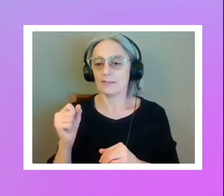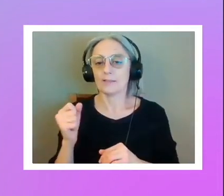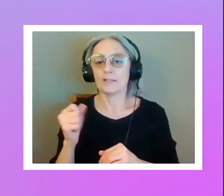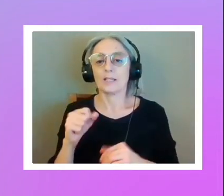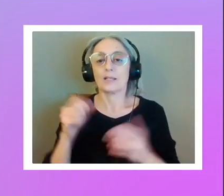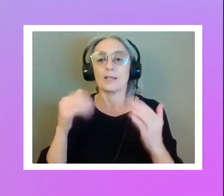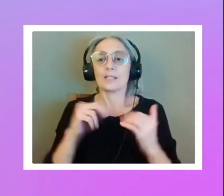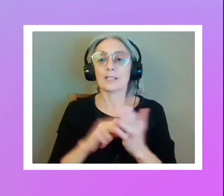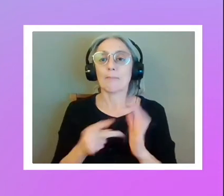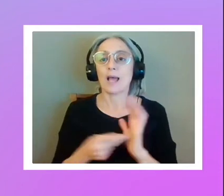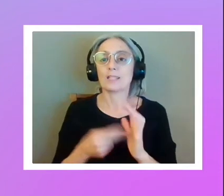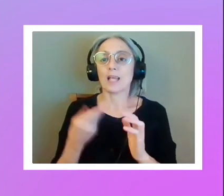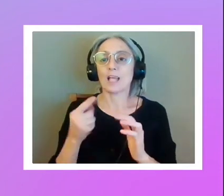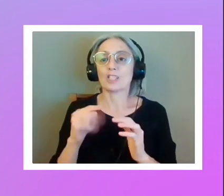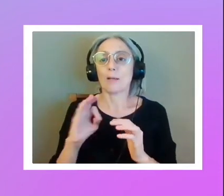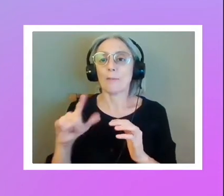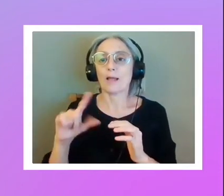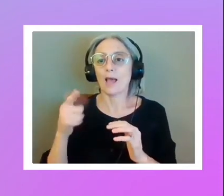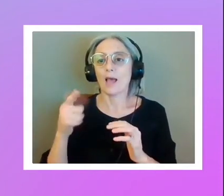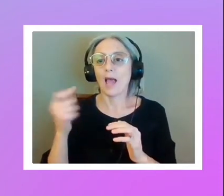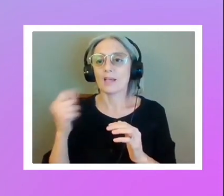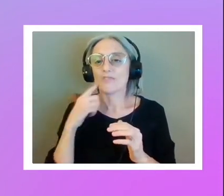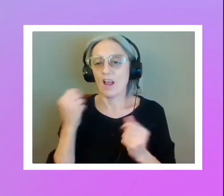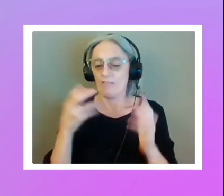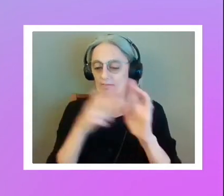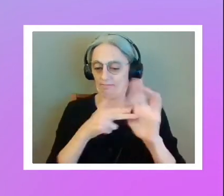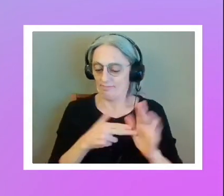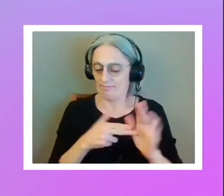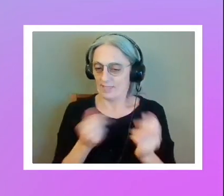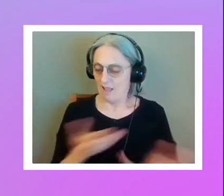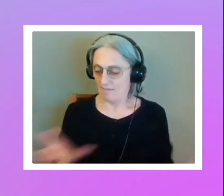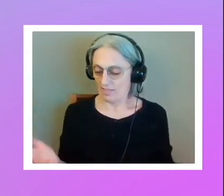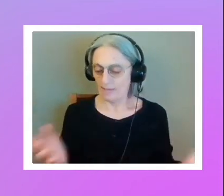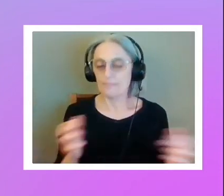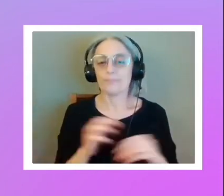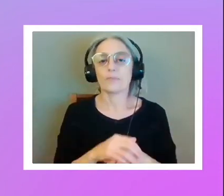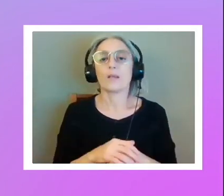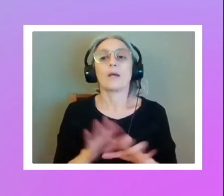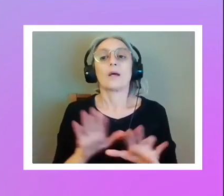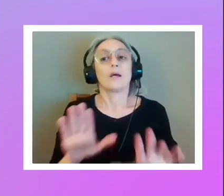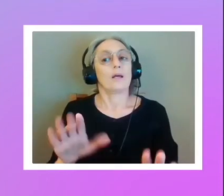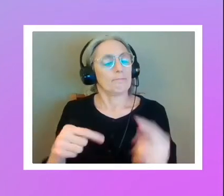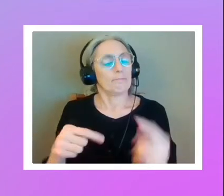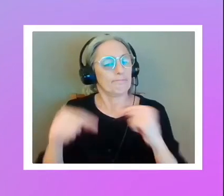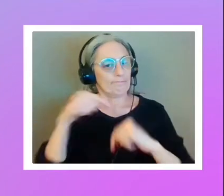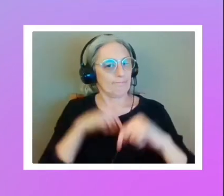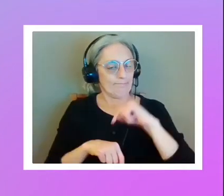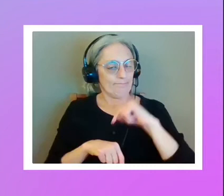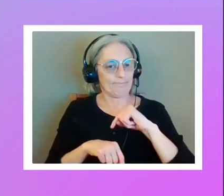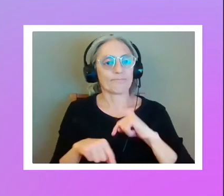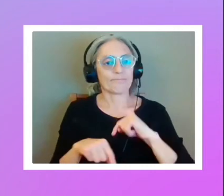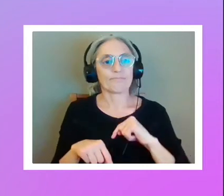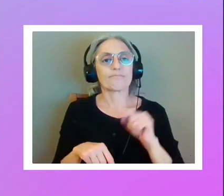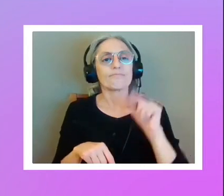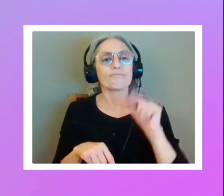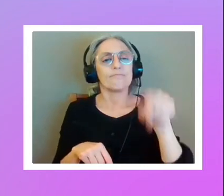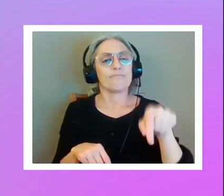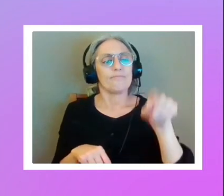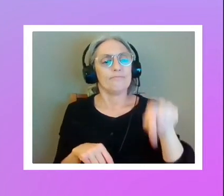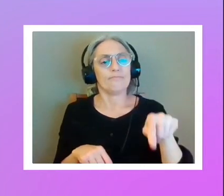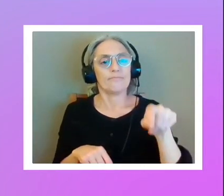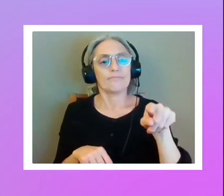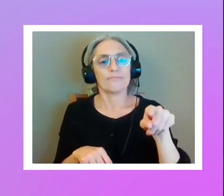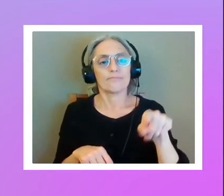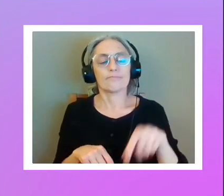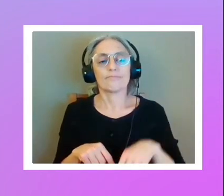semantic HTML tags for everything. And by the way, I'm just going to kind of go back here a little bit. I put some